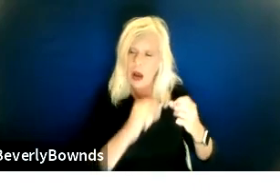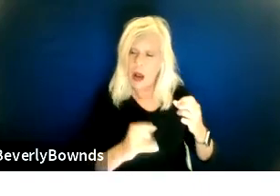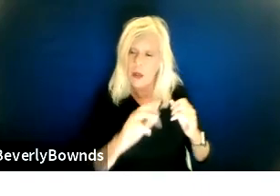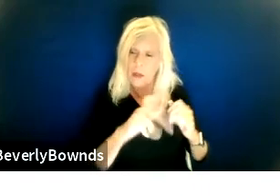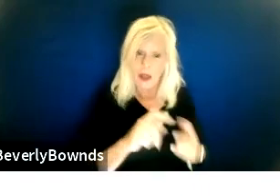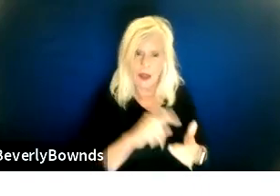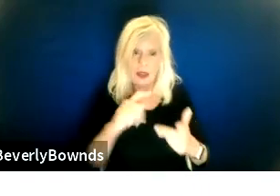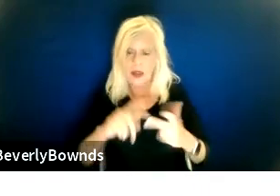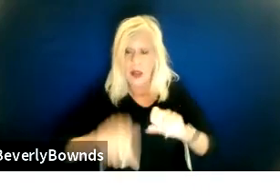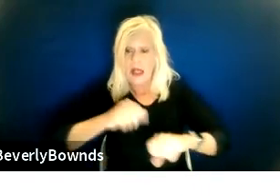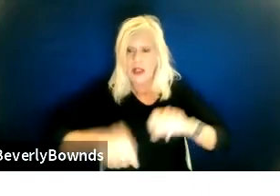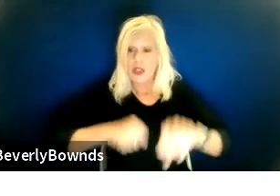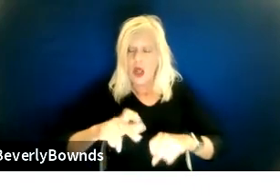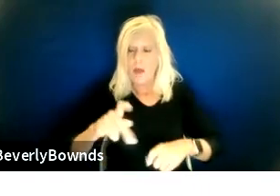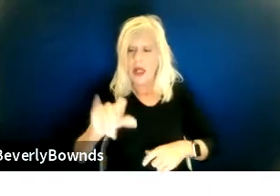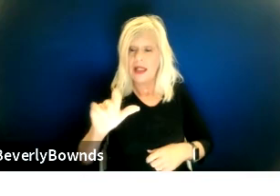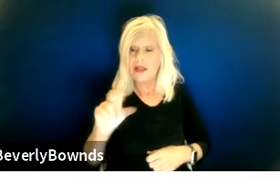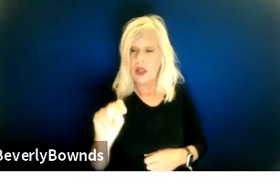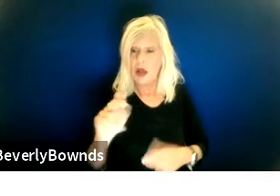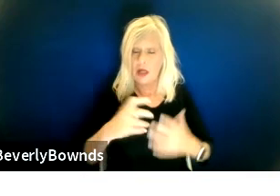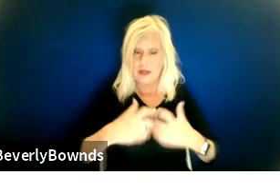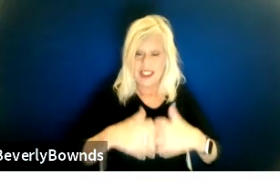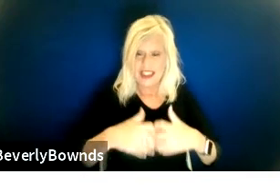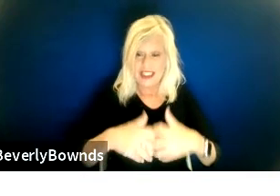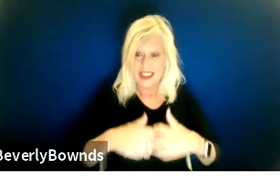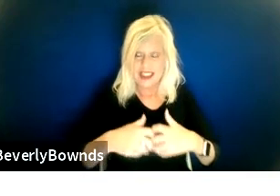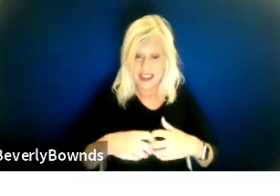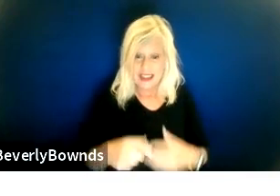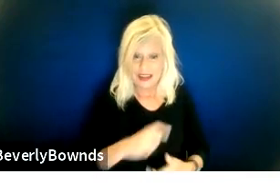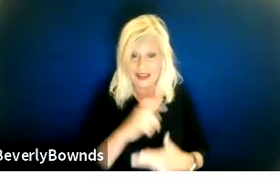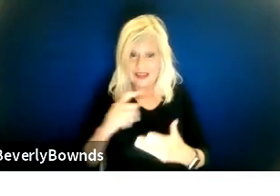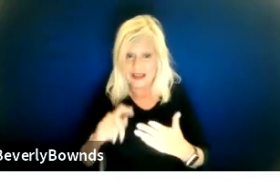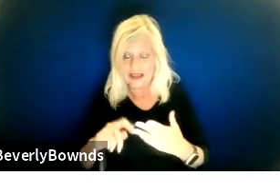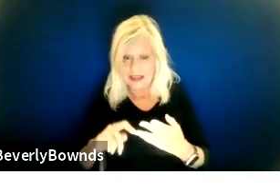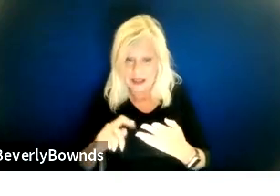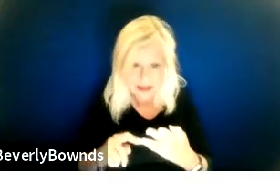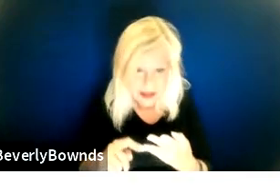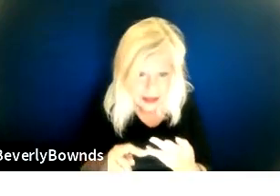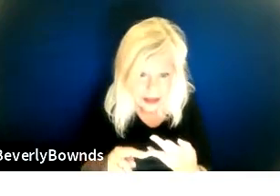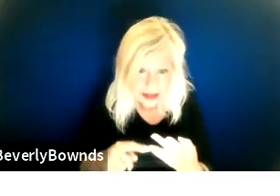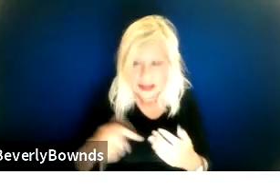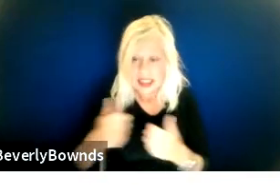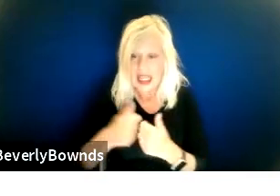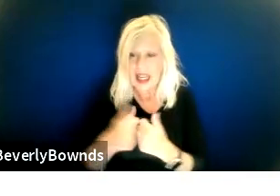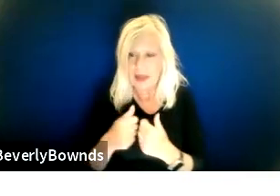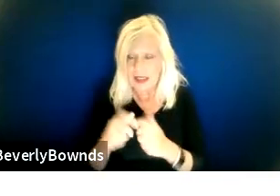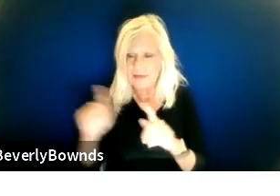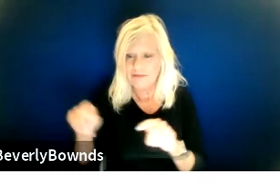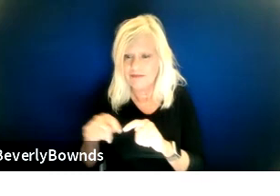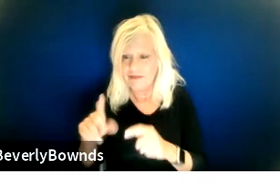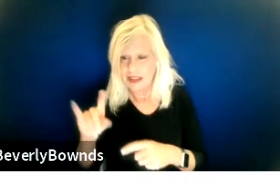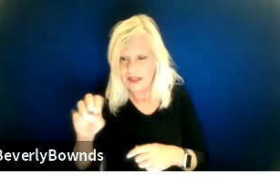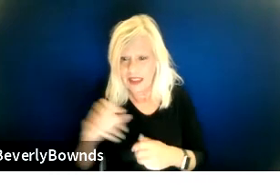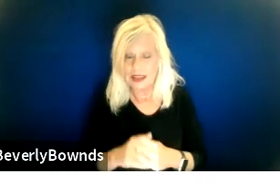Peloton as a device manufacturer, and Zwift is a gaming device. And so with that, I'd like